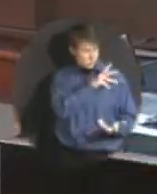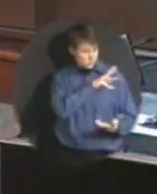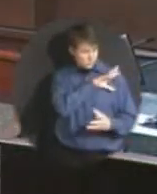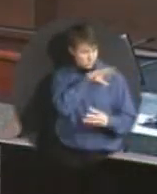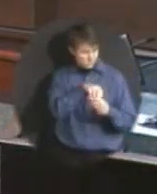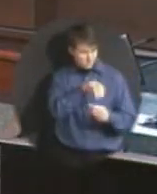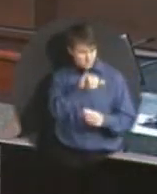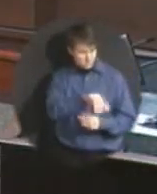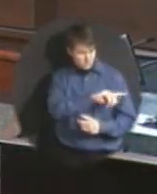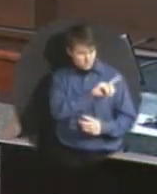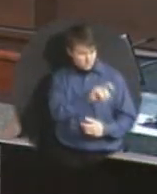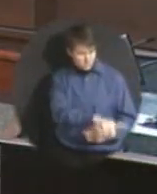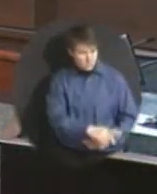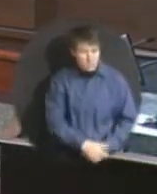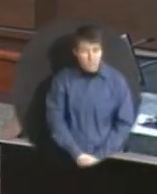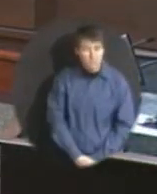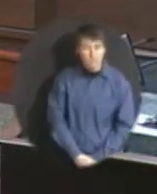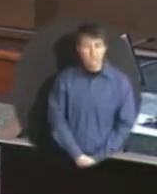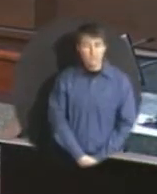that role?